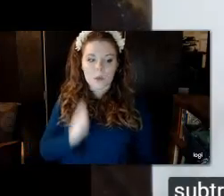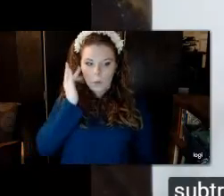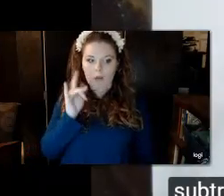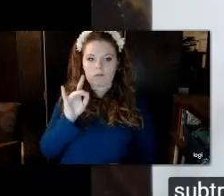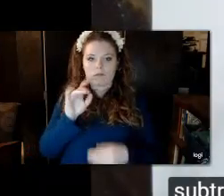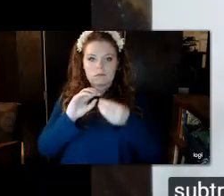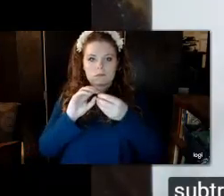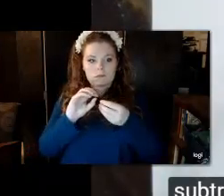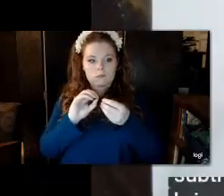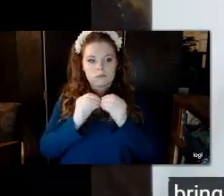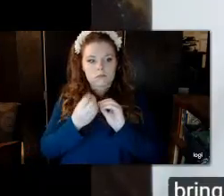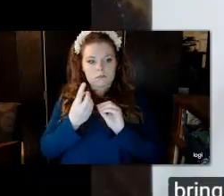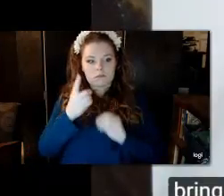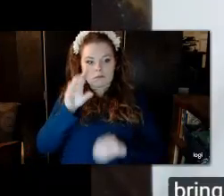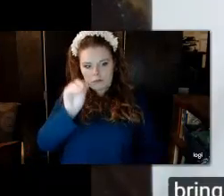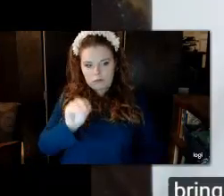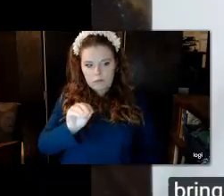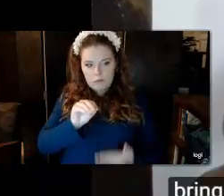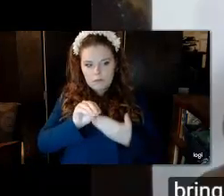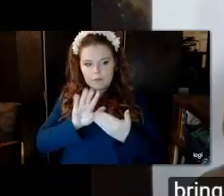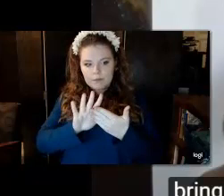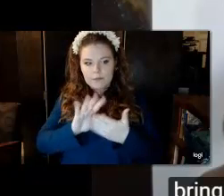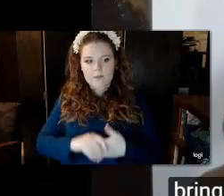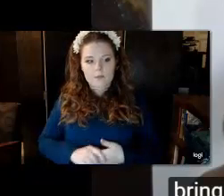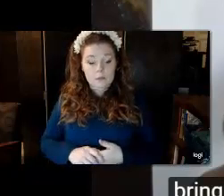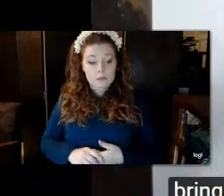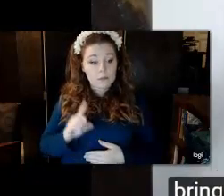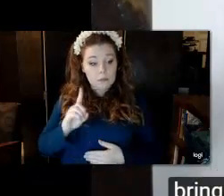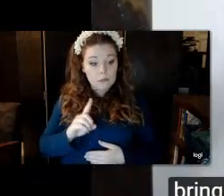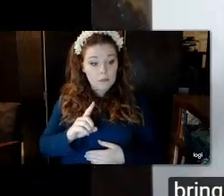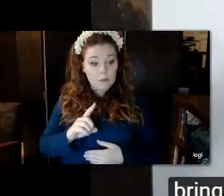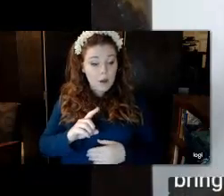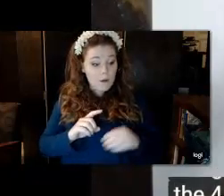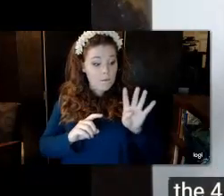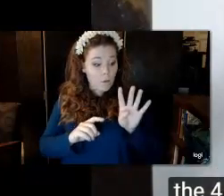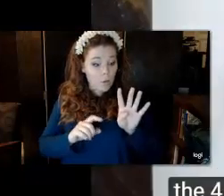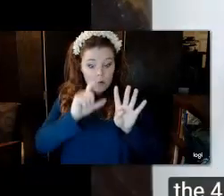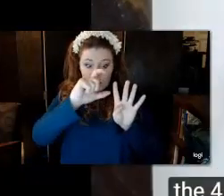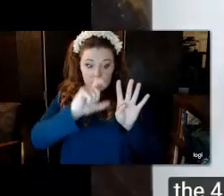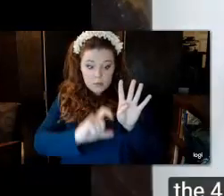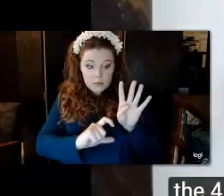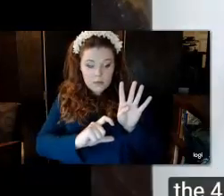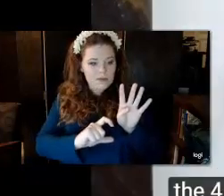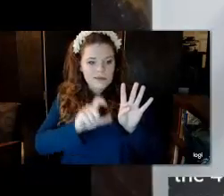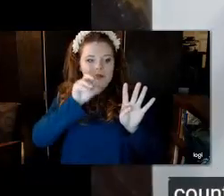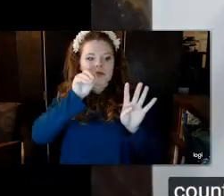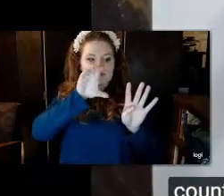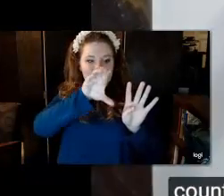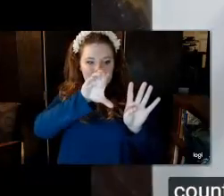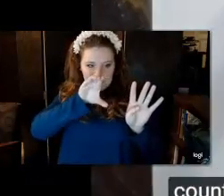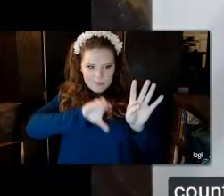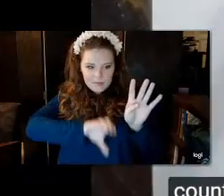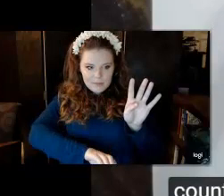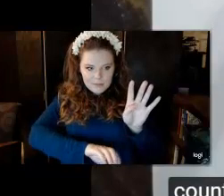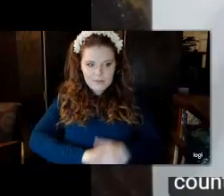here. But up here where the 4 3/6 was, this 3/6 fraction, it still counts. We can't leave it out. So I'm going to